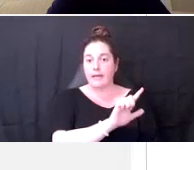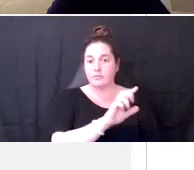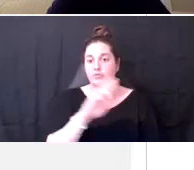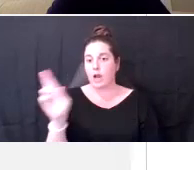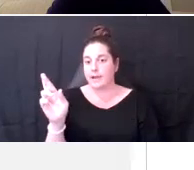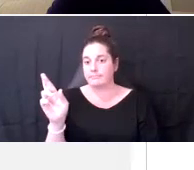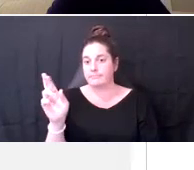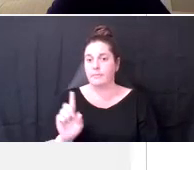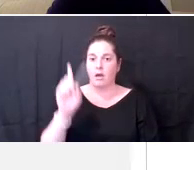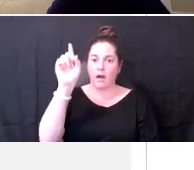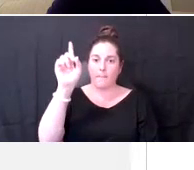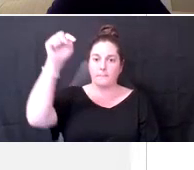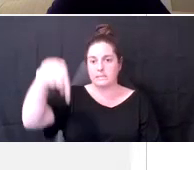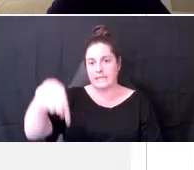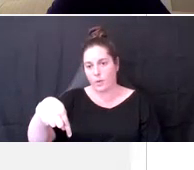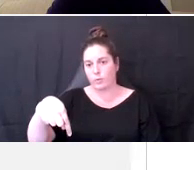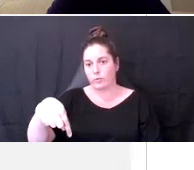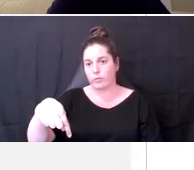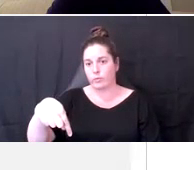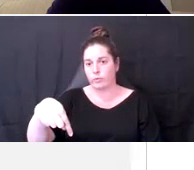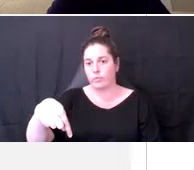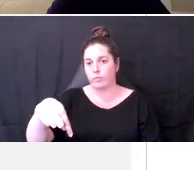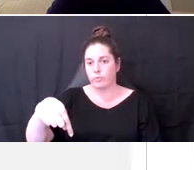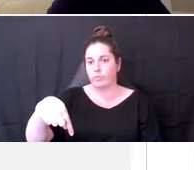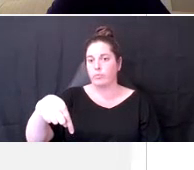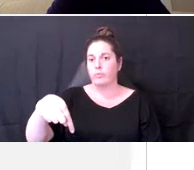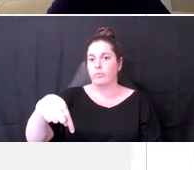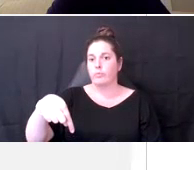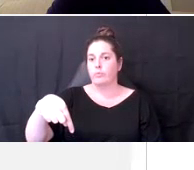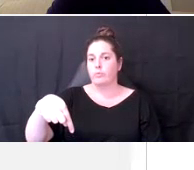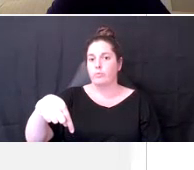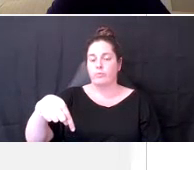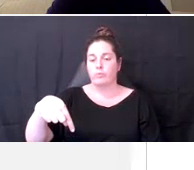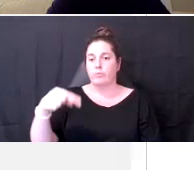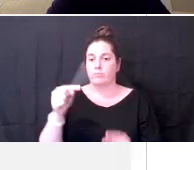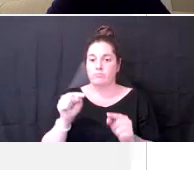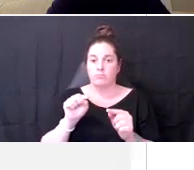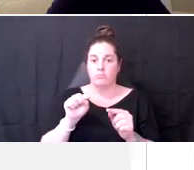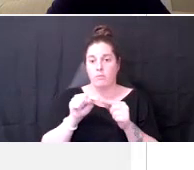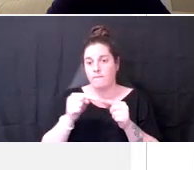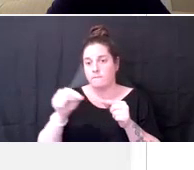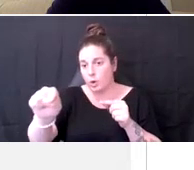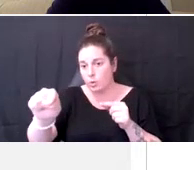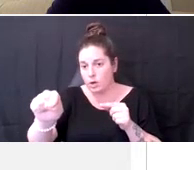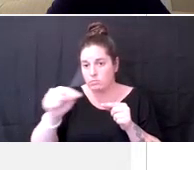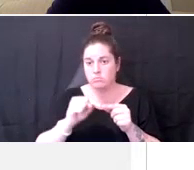or down. Okay. Um, Forwards or backwards. Uh, we